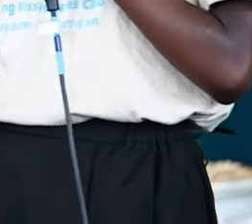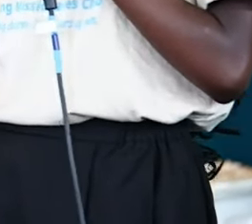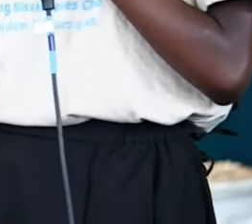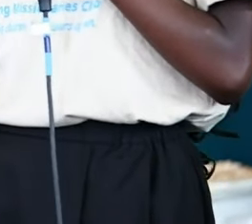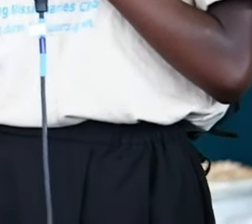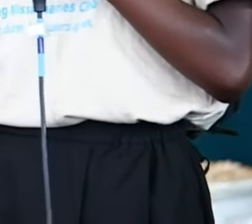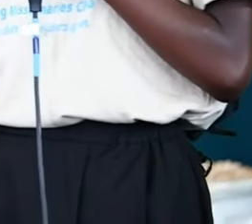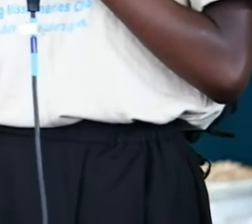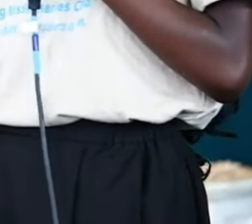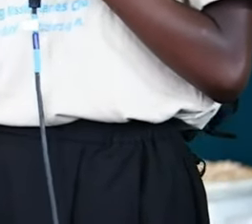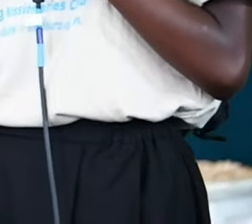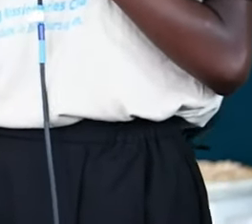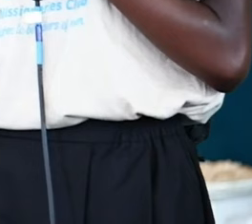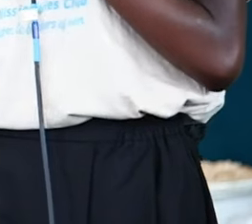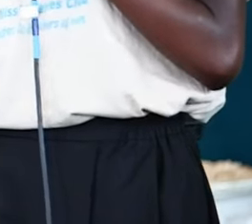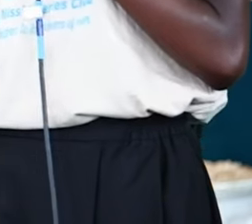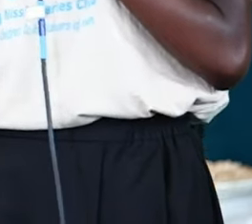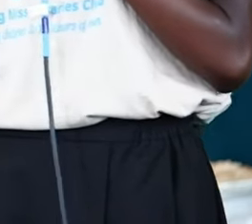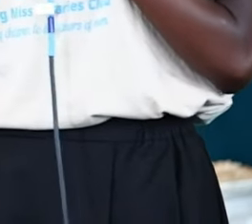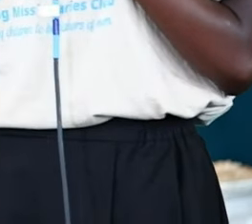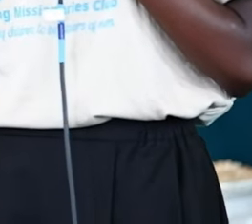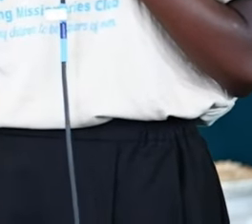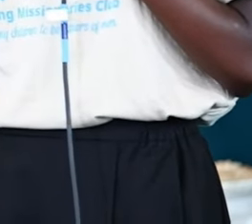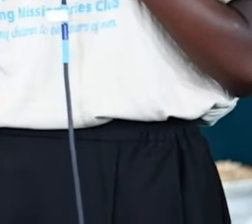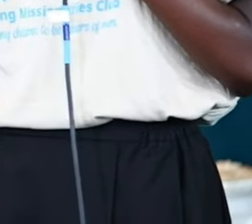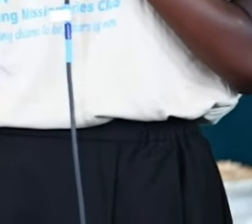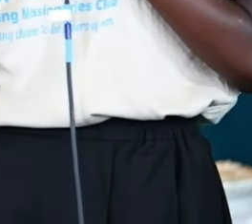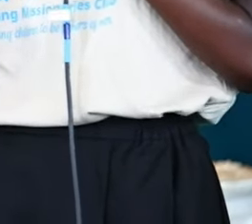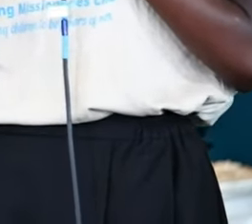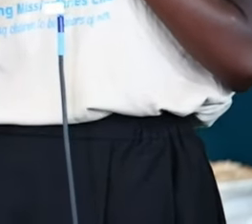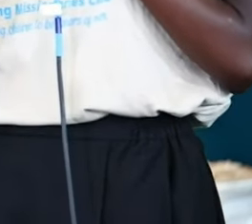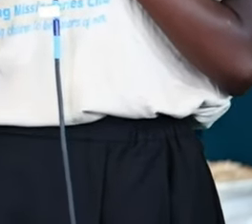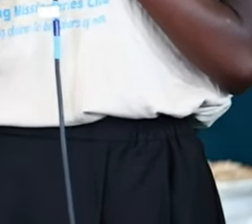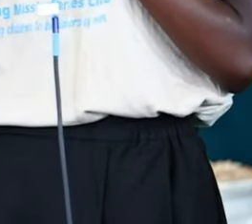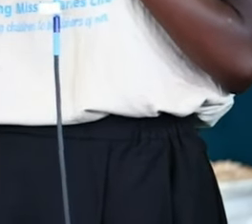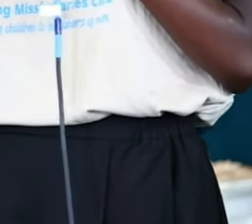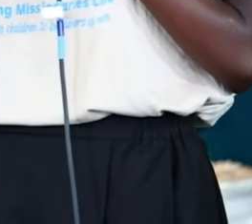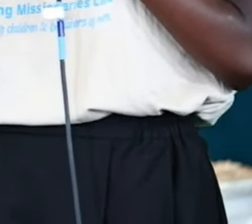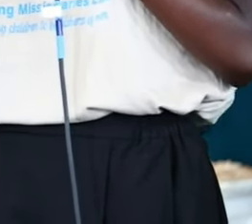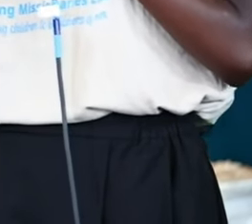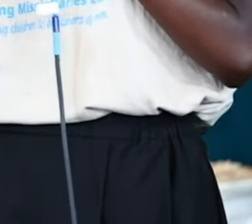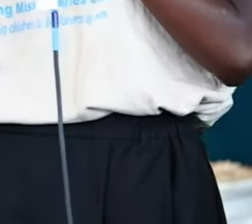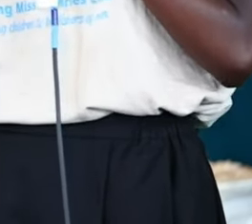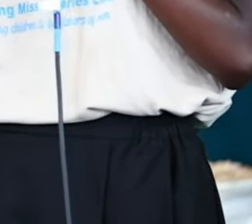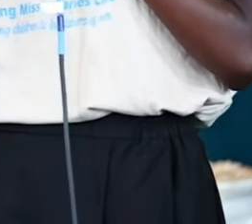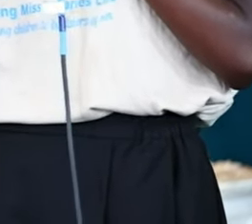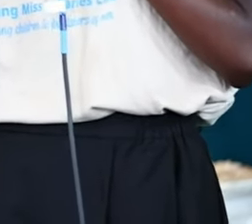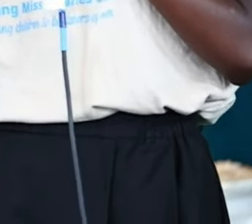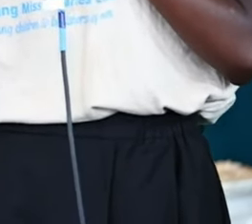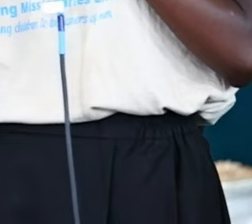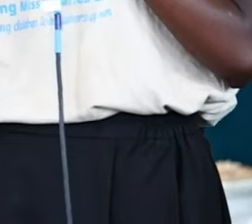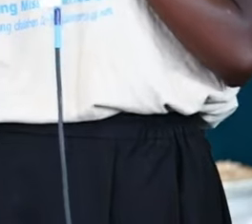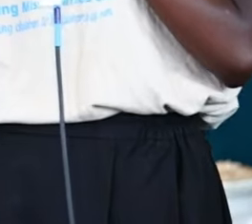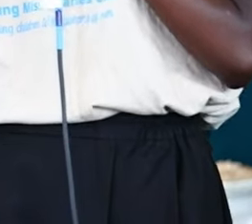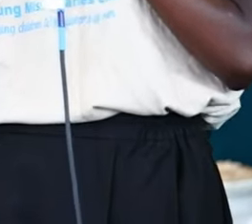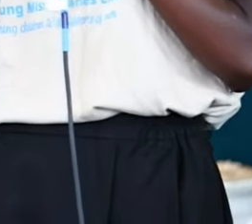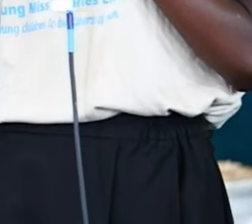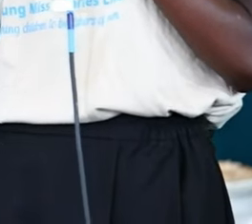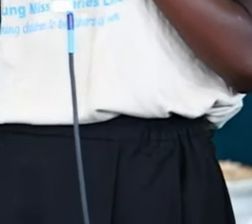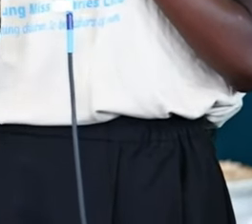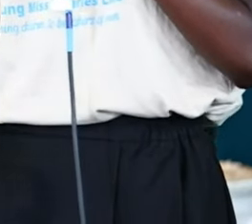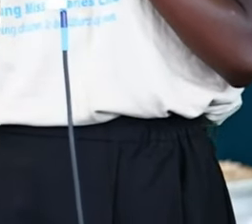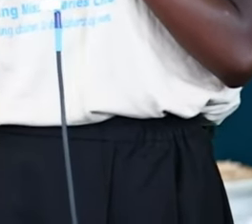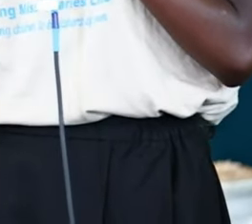Well, that's right. You see, God has three persons, God the Father, God the Son, and God the